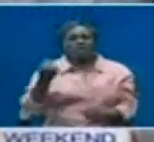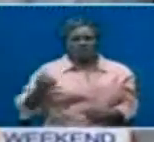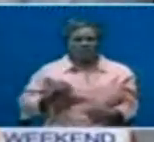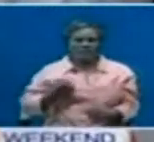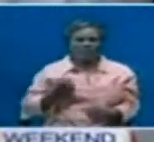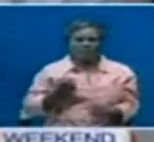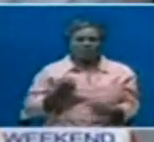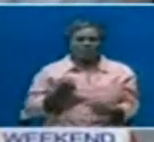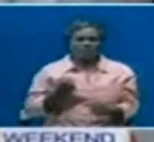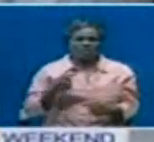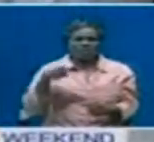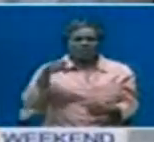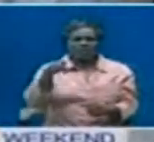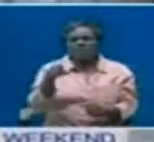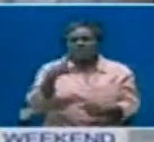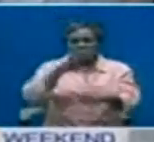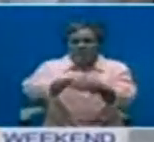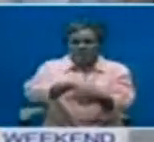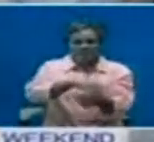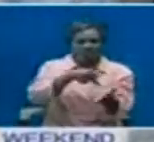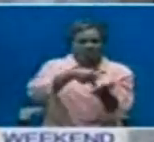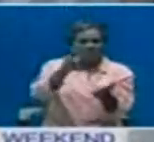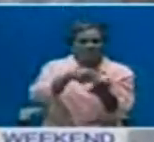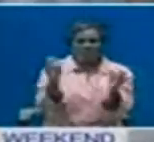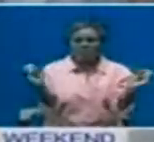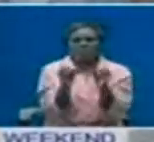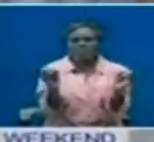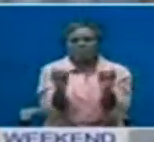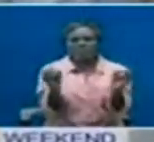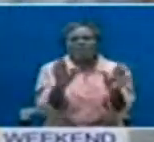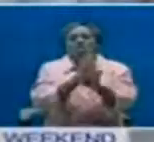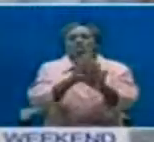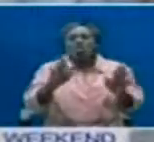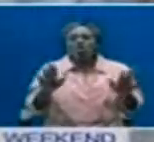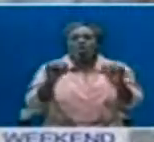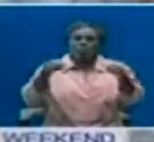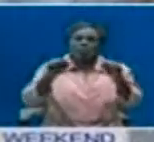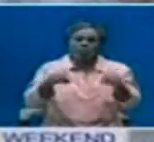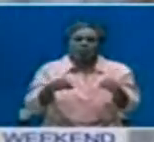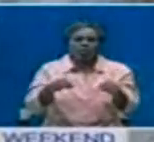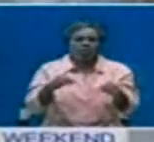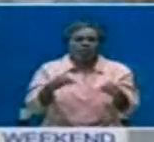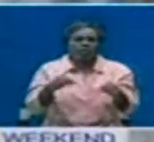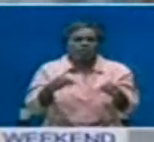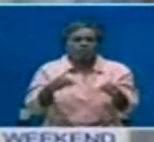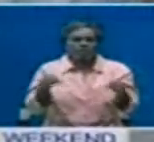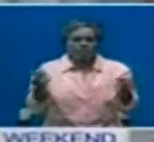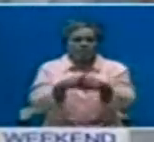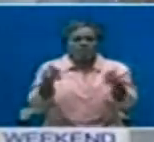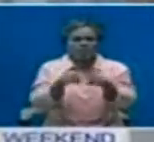yangu bado si hajakula basi mimi nitingata kidogo hakuna vile basa nimesema hata jaelesa